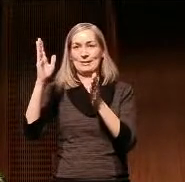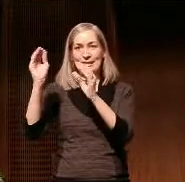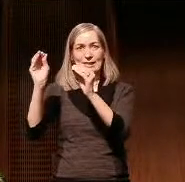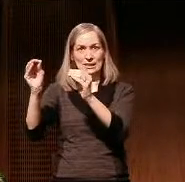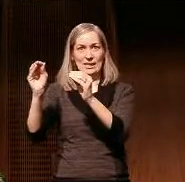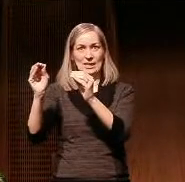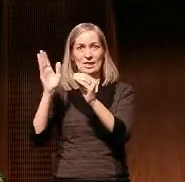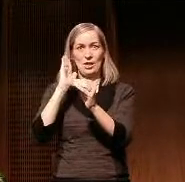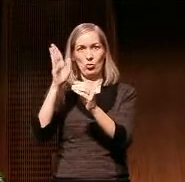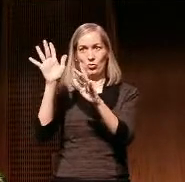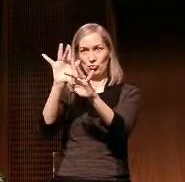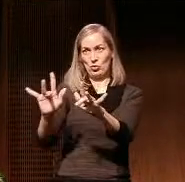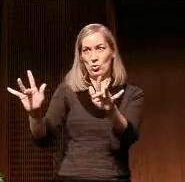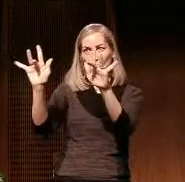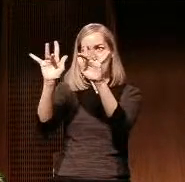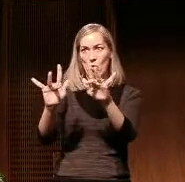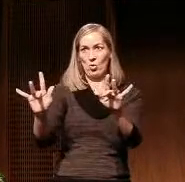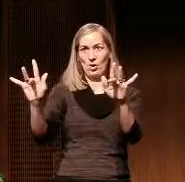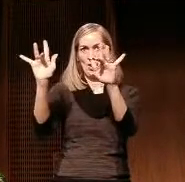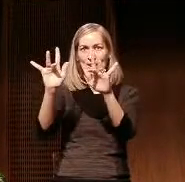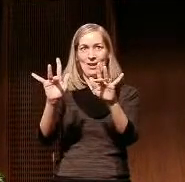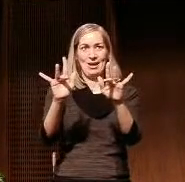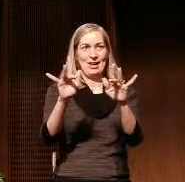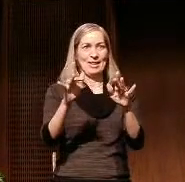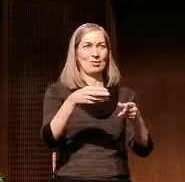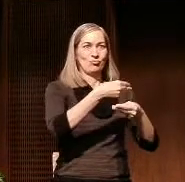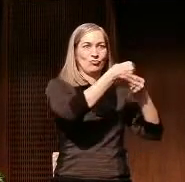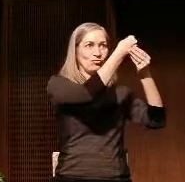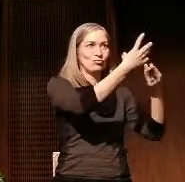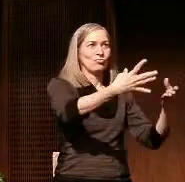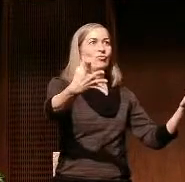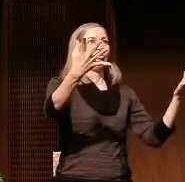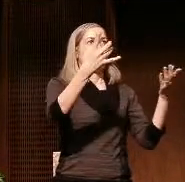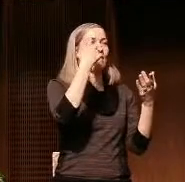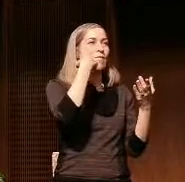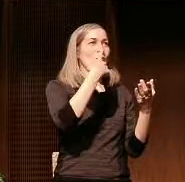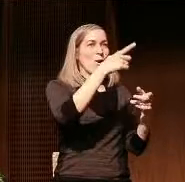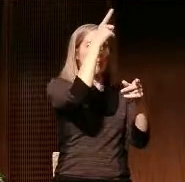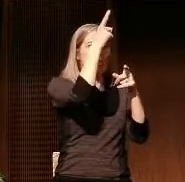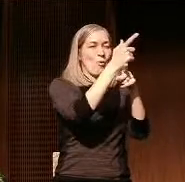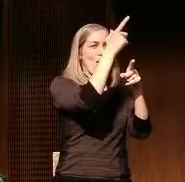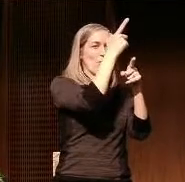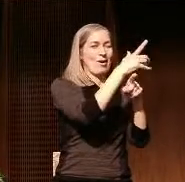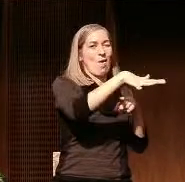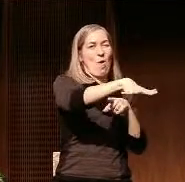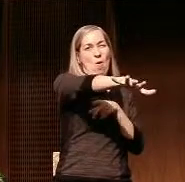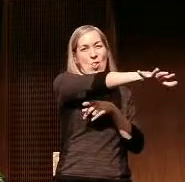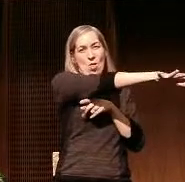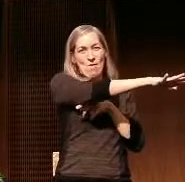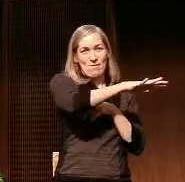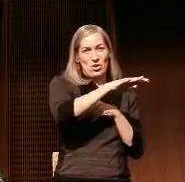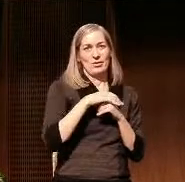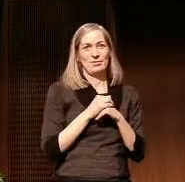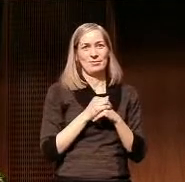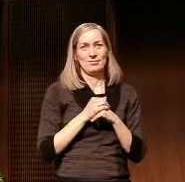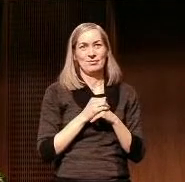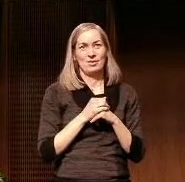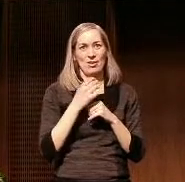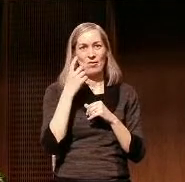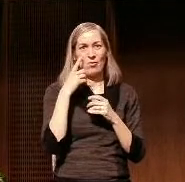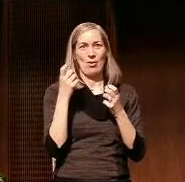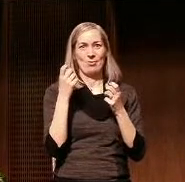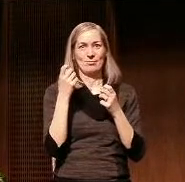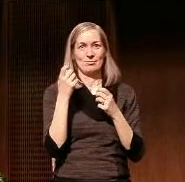to brethren everywhere. For over four decades, this dedicated servant